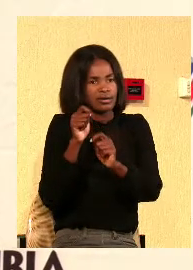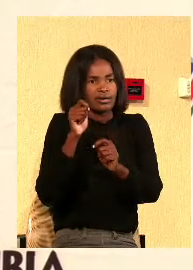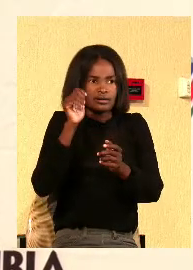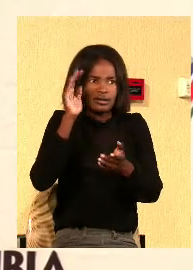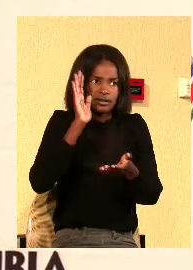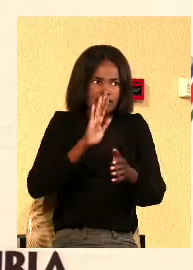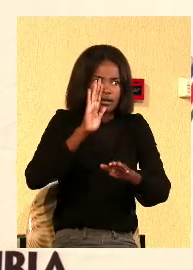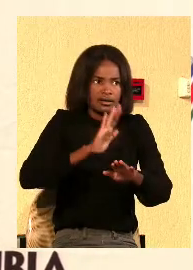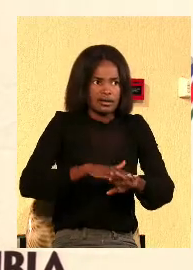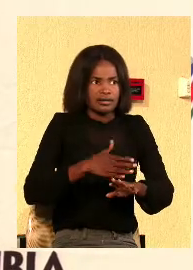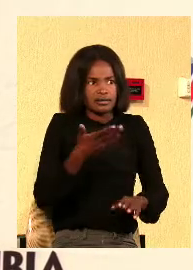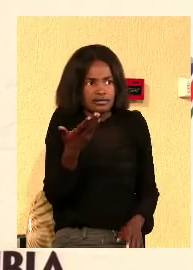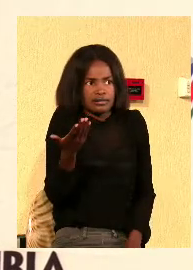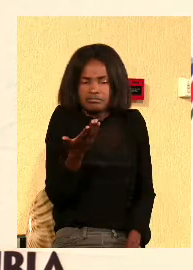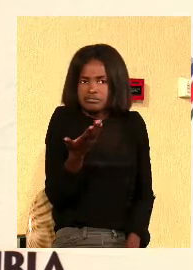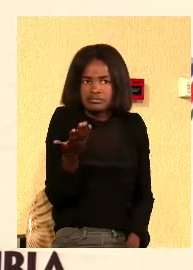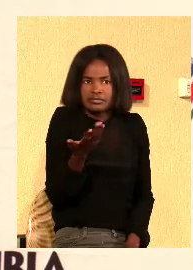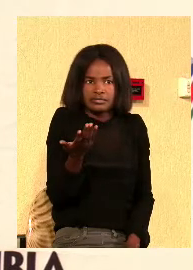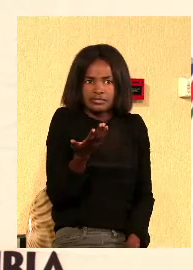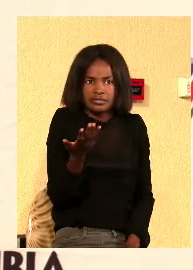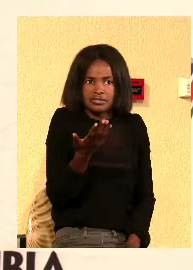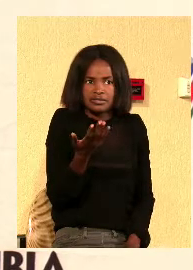How would it pan out? How would it play out there?